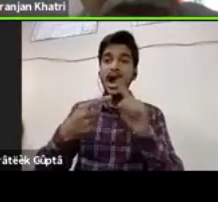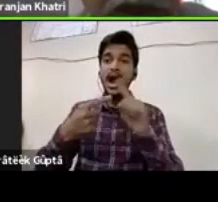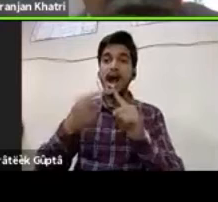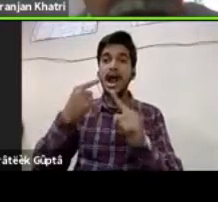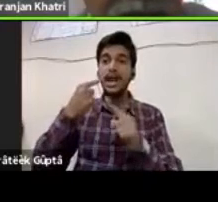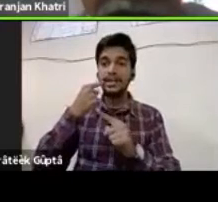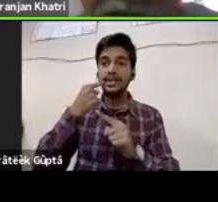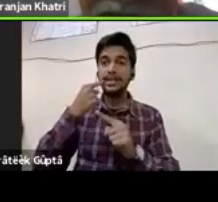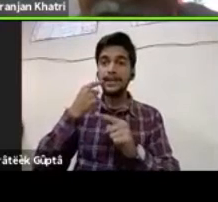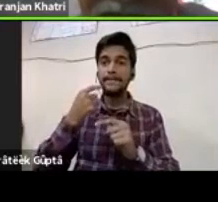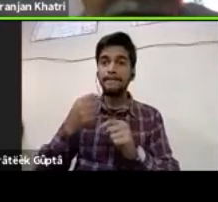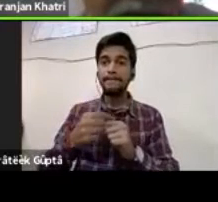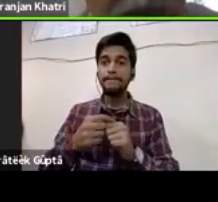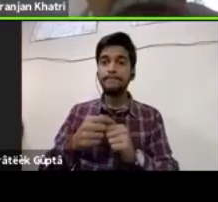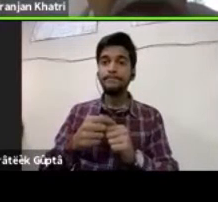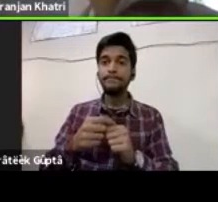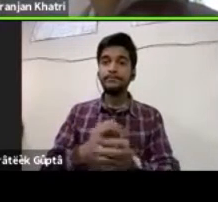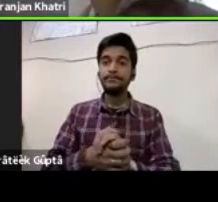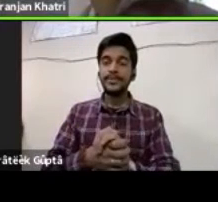share her story, please.